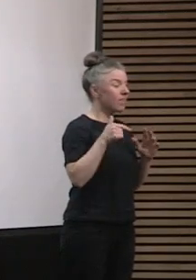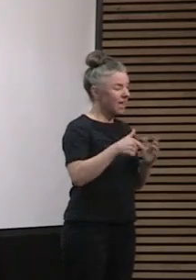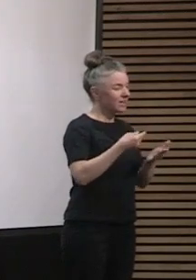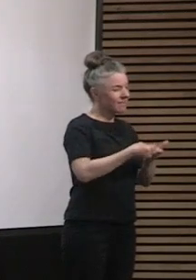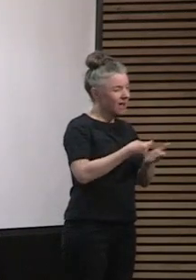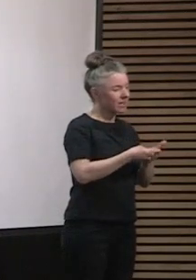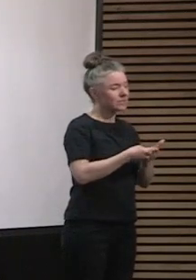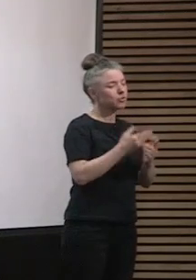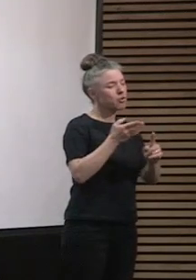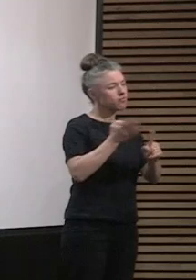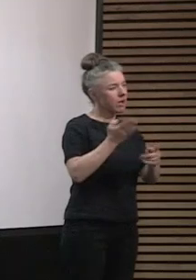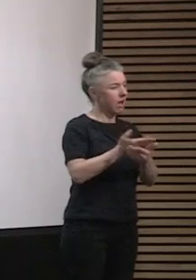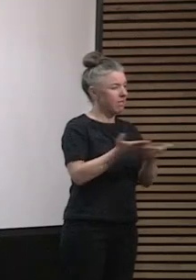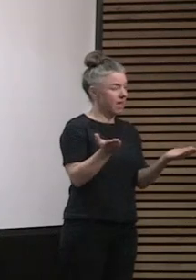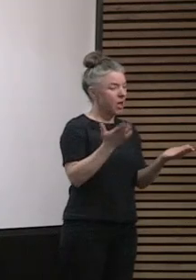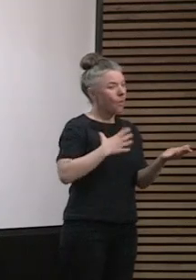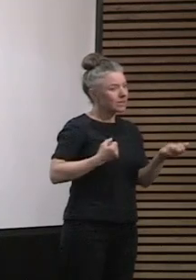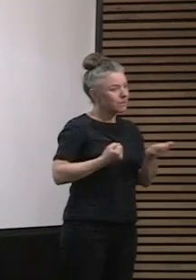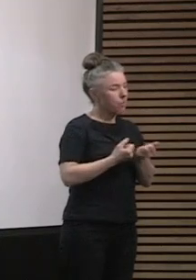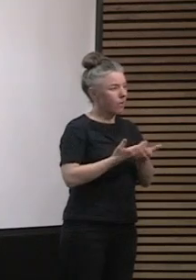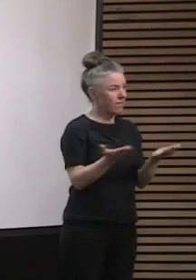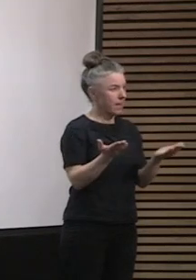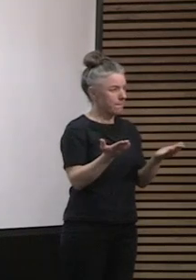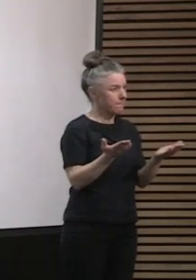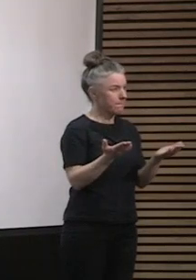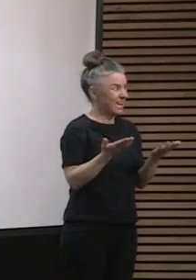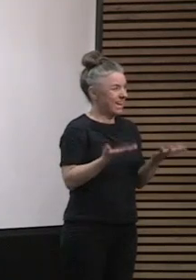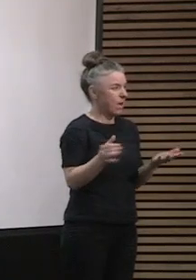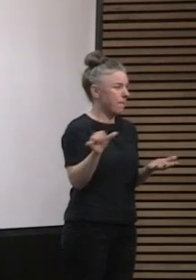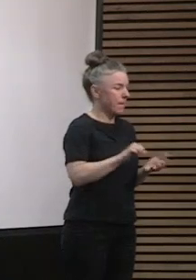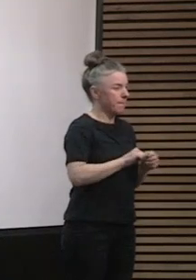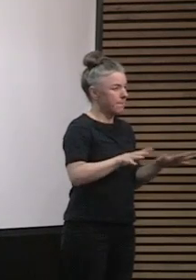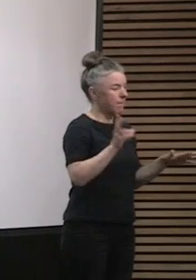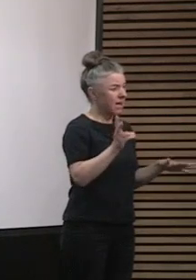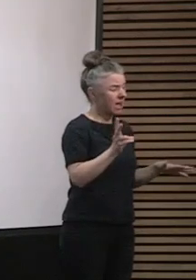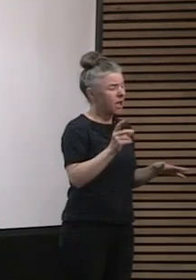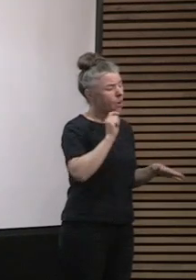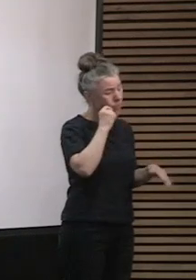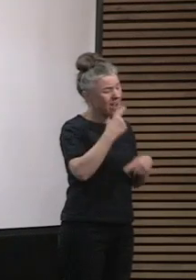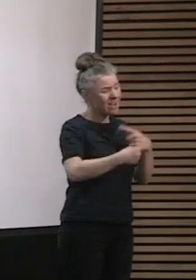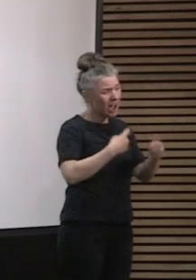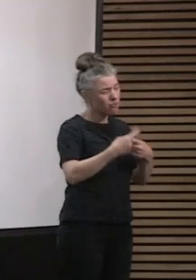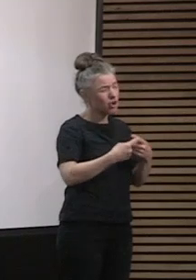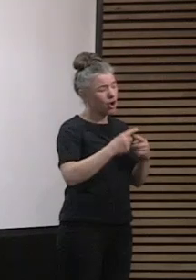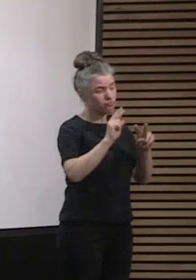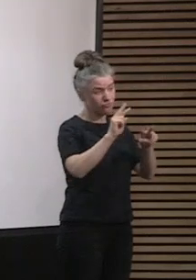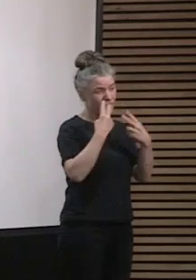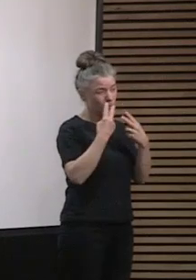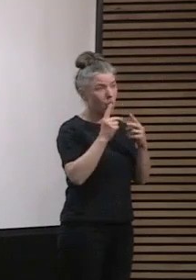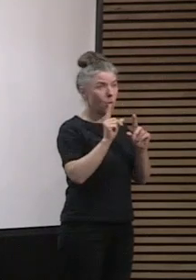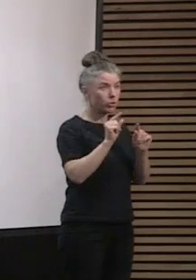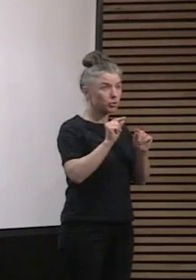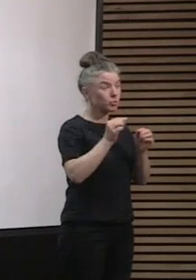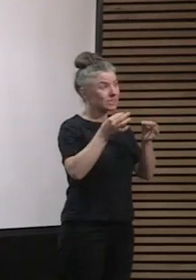that, we want to give you some support through this period. Obviously, as I said, we'll continue to look at future decisions, but this is the one